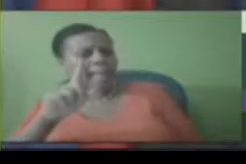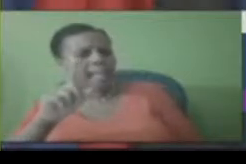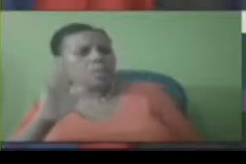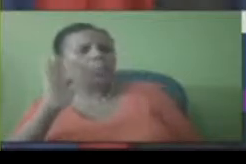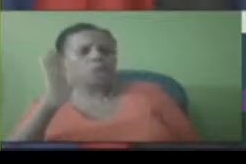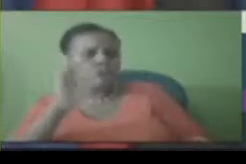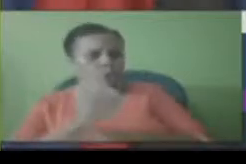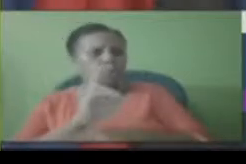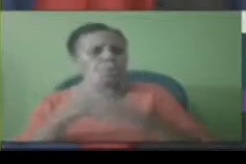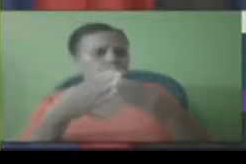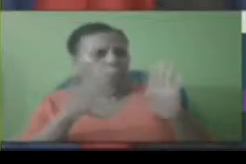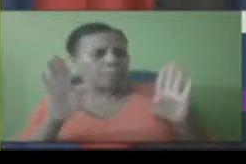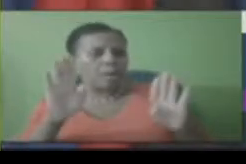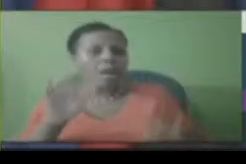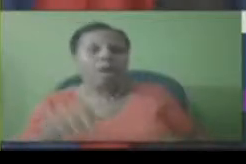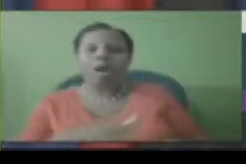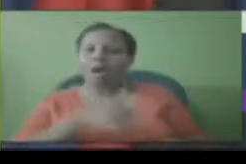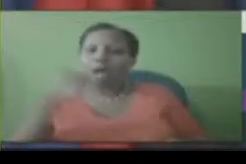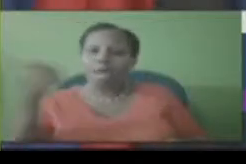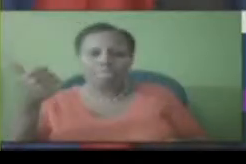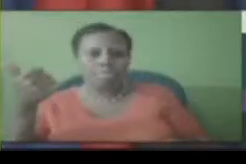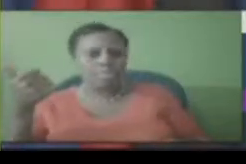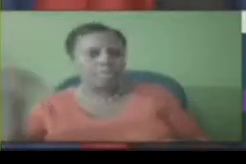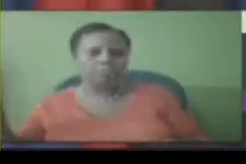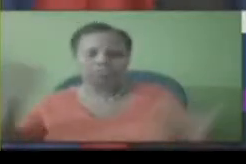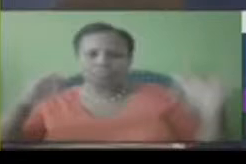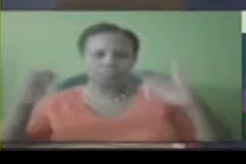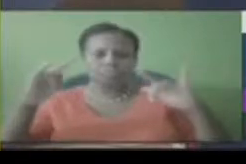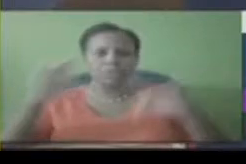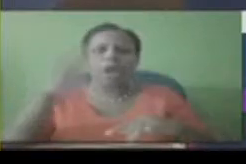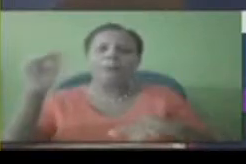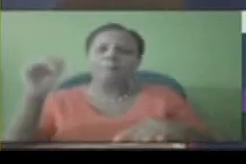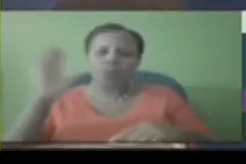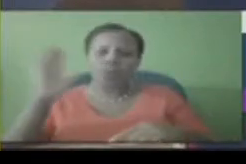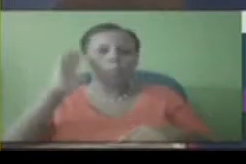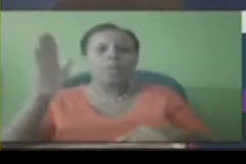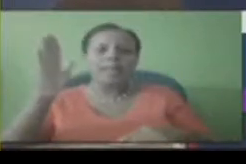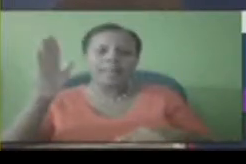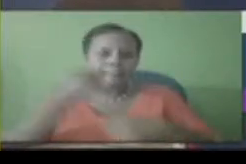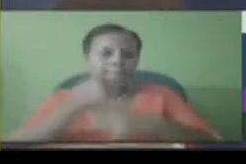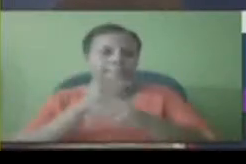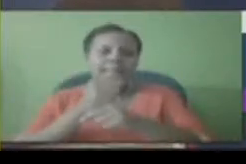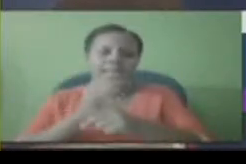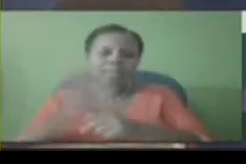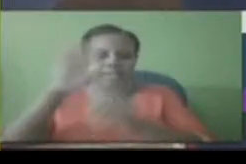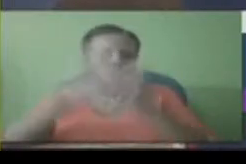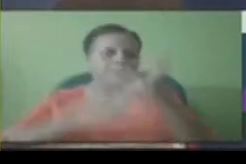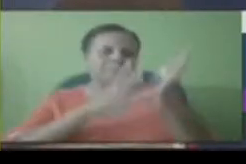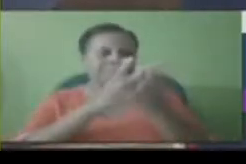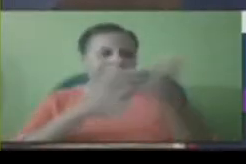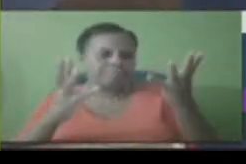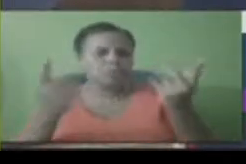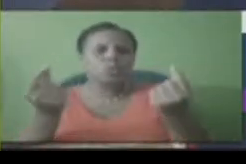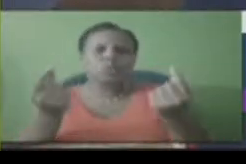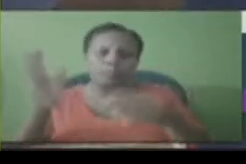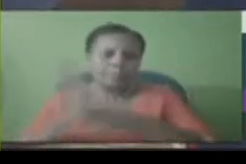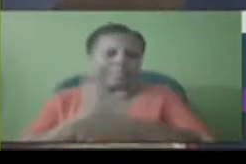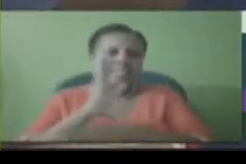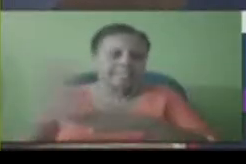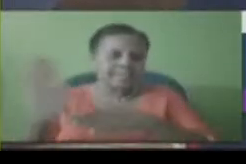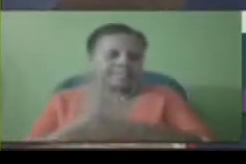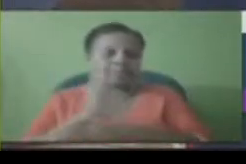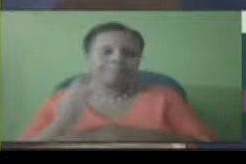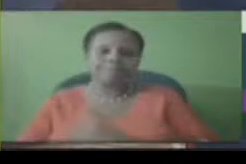their commercial business. In that regard, Prime Minister, in terms of Caribbean Airlines, you have it, it's to be